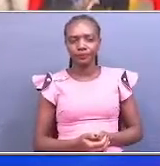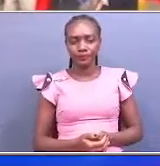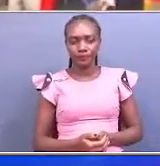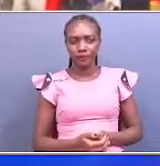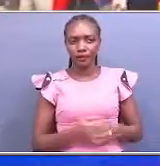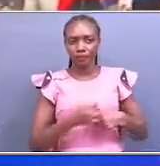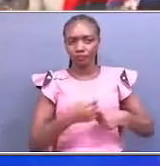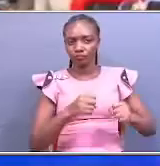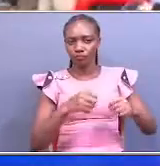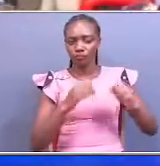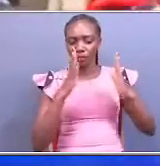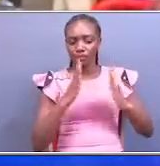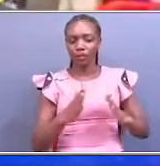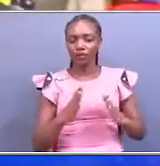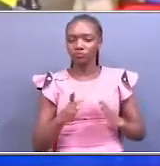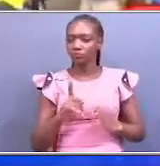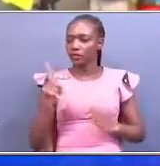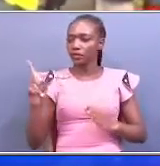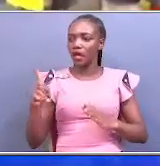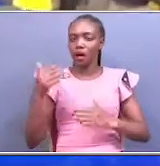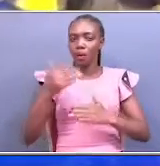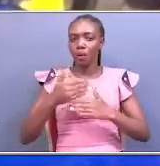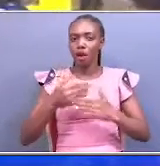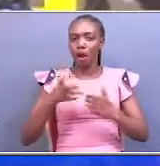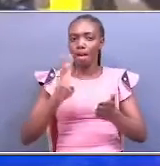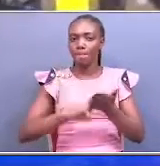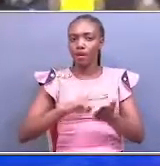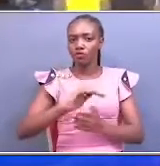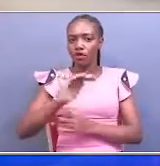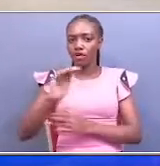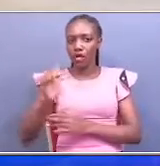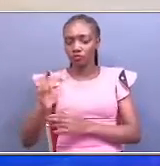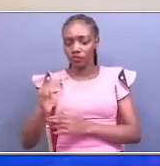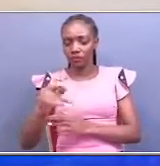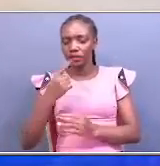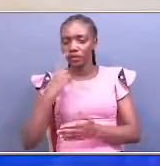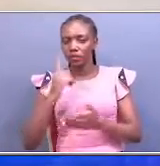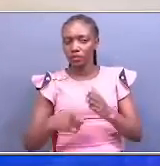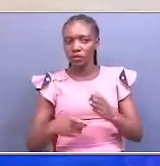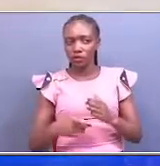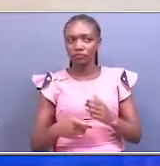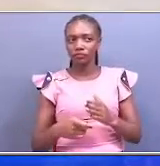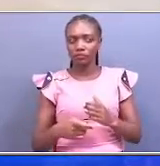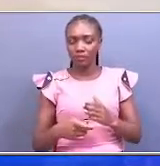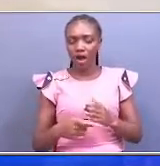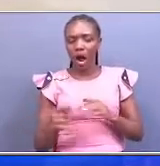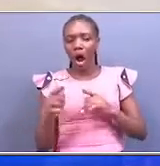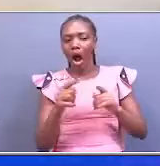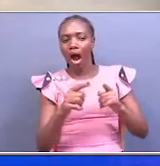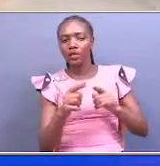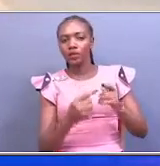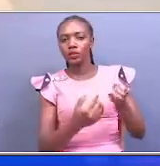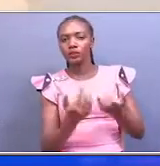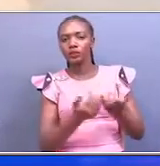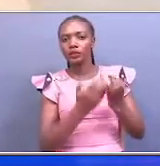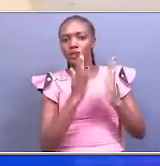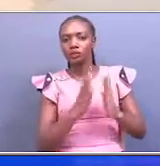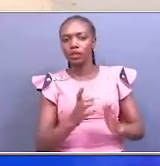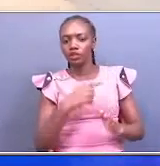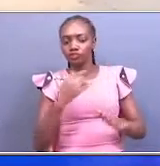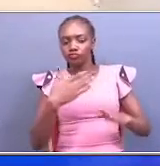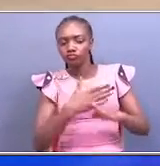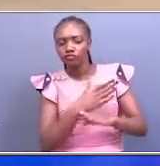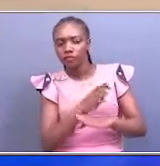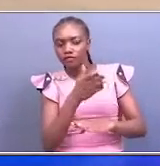Boda riders at the Isebania border in Migori County have blamed fuel hawkers who have been allegedly smuggling fuel from